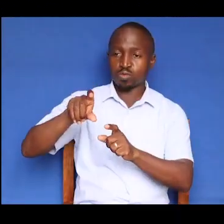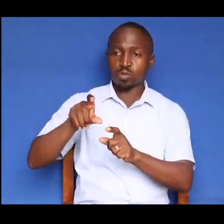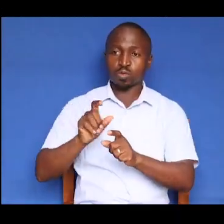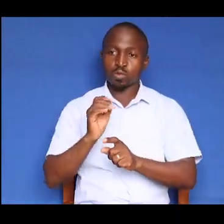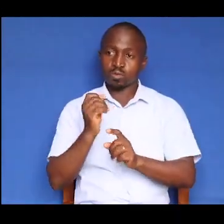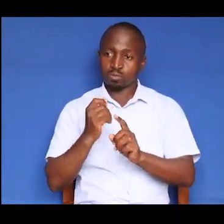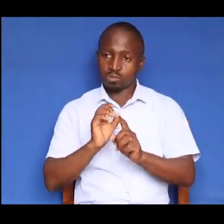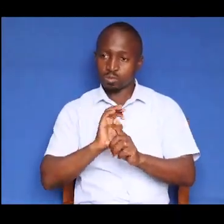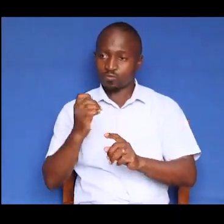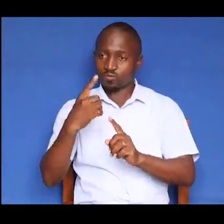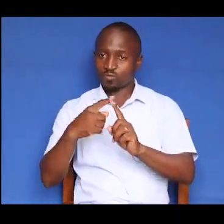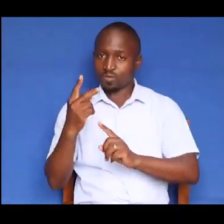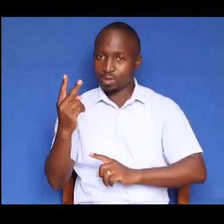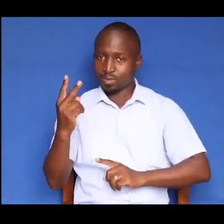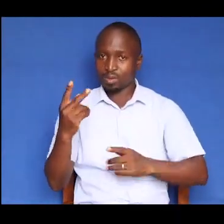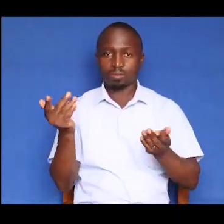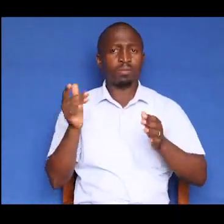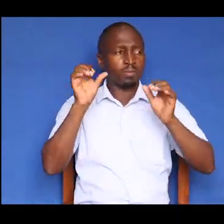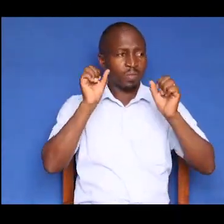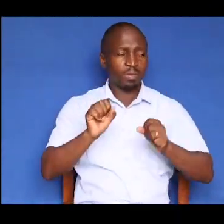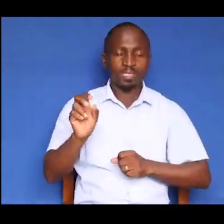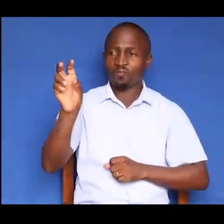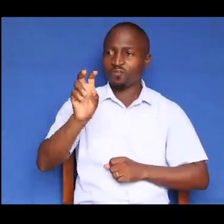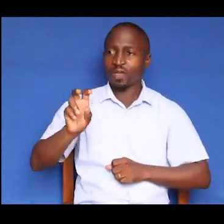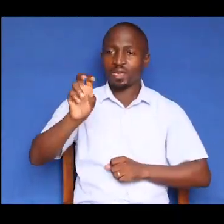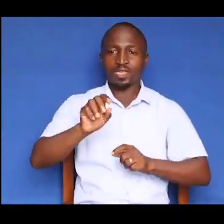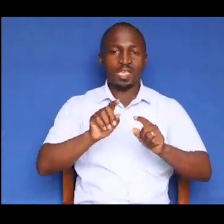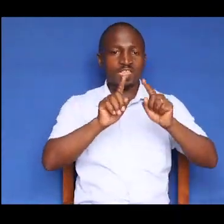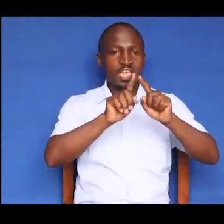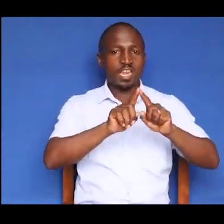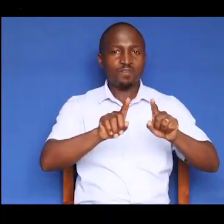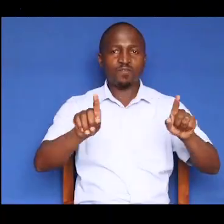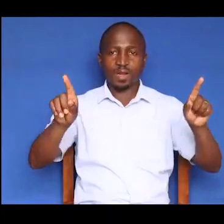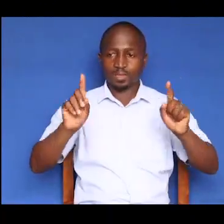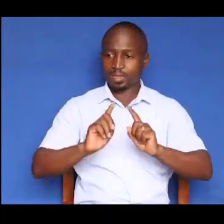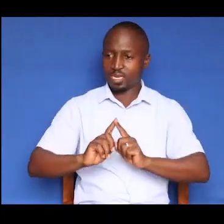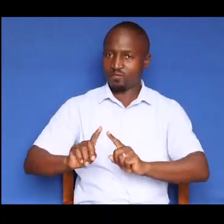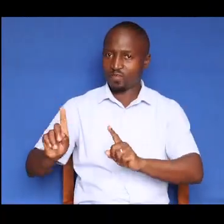1,200, here you have to find the difference